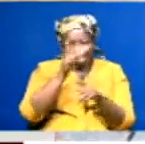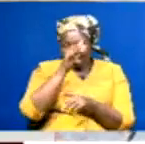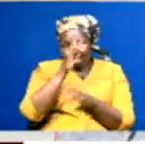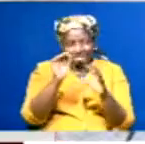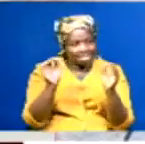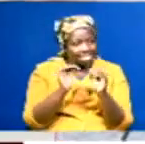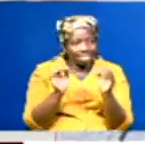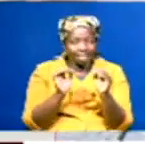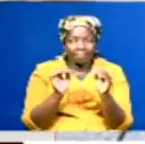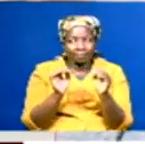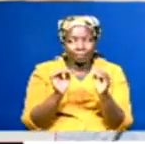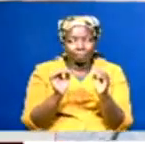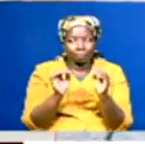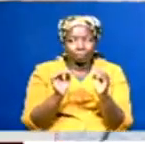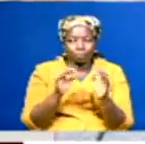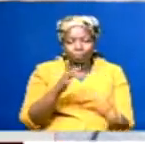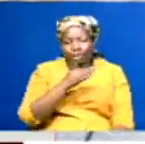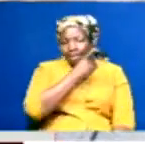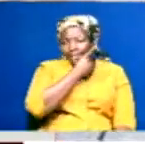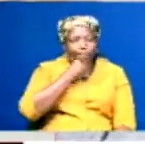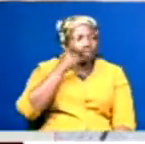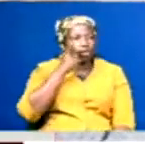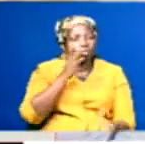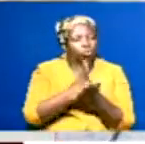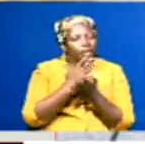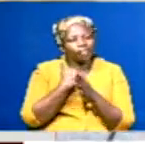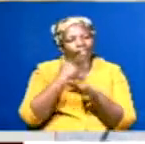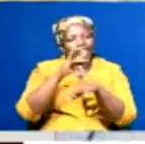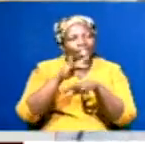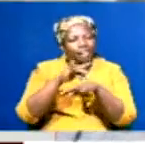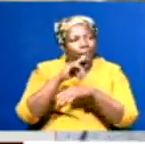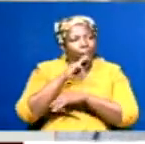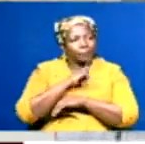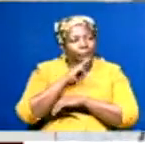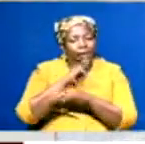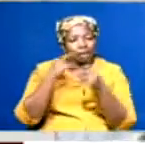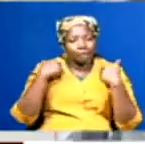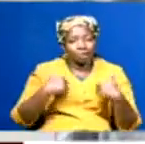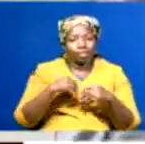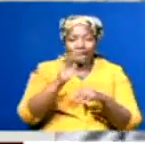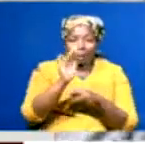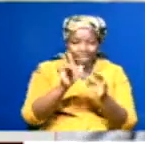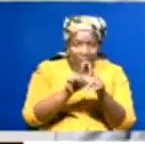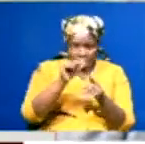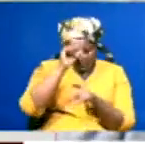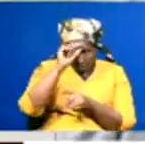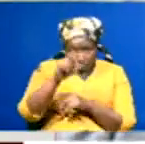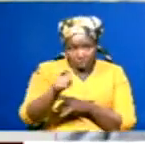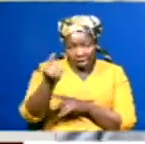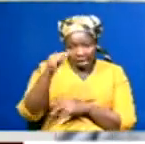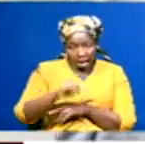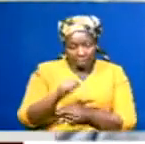Na kiangazi kweli kimetuadhiri. Na ningeomba hata serikali iweze kuingilia